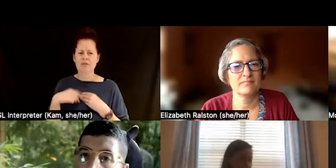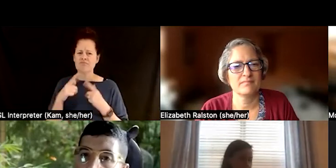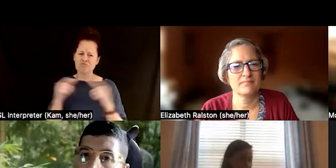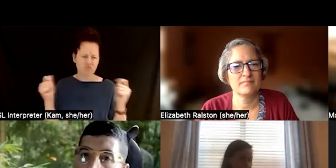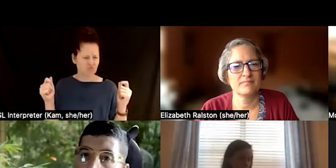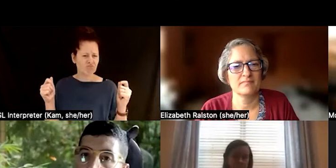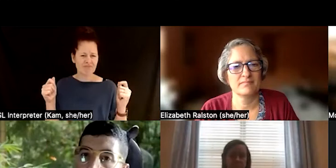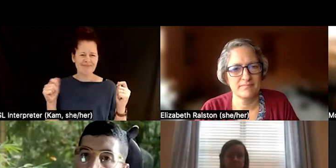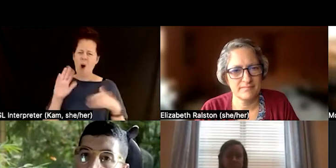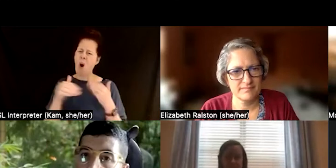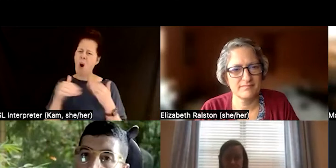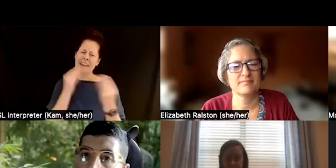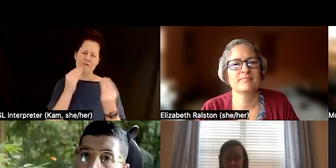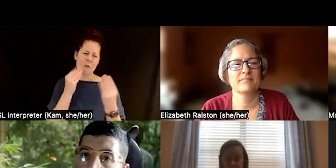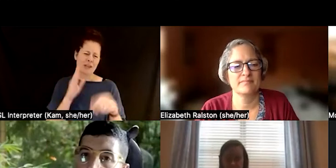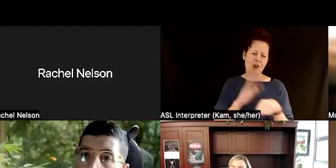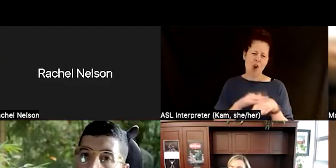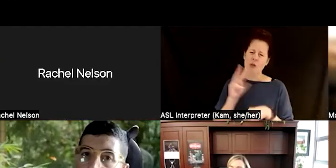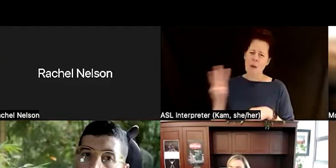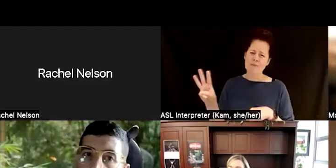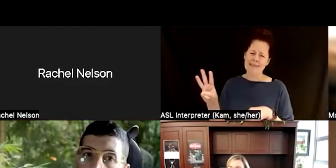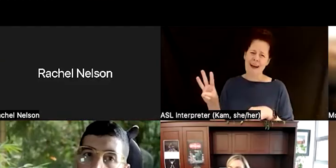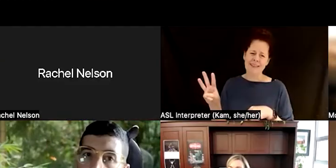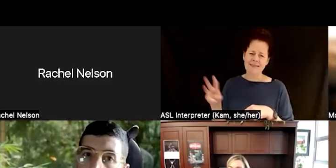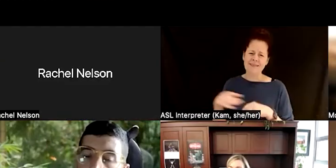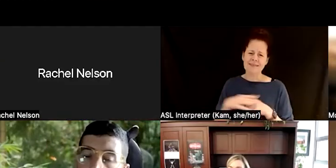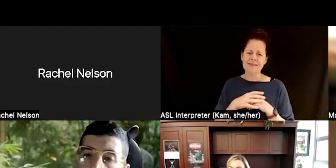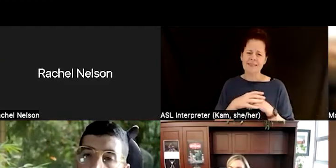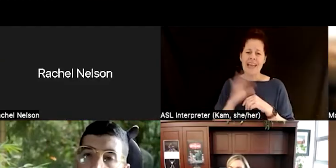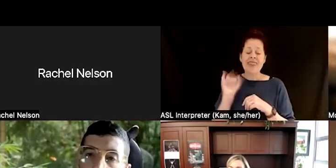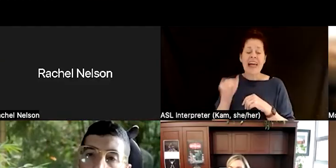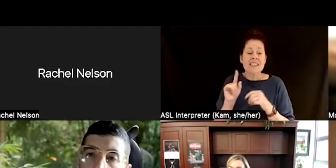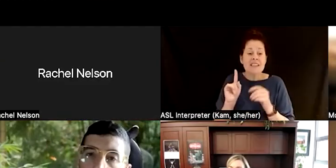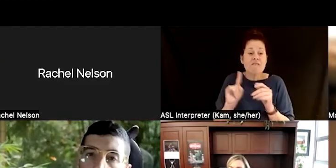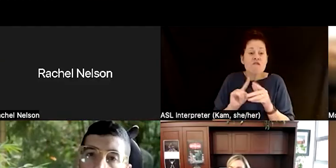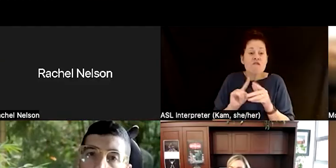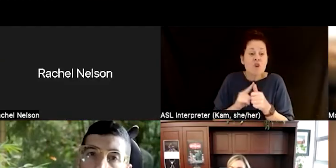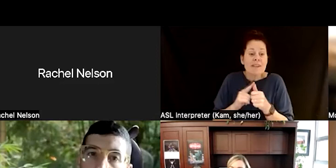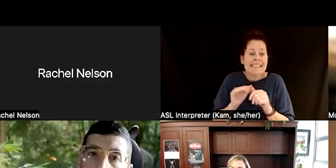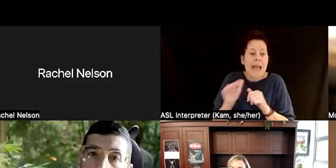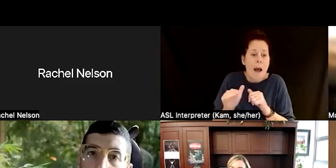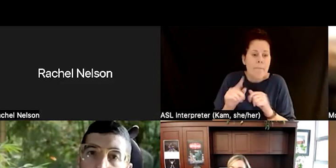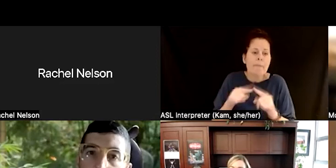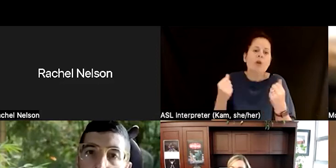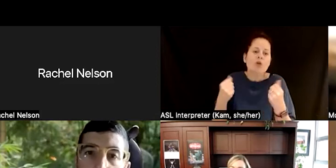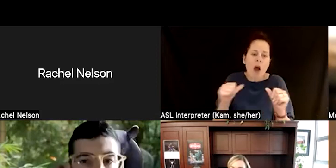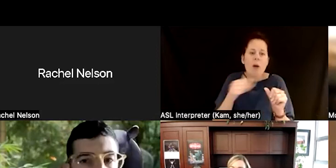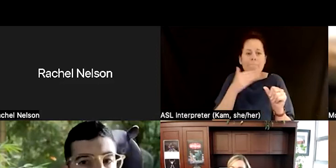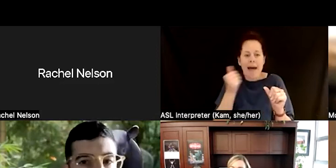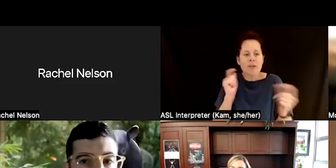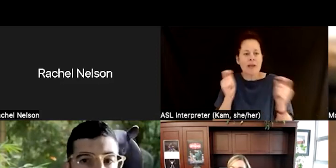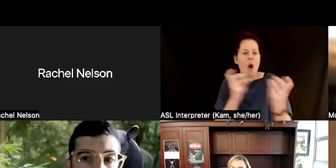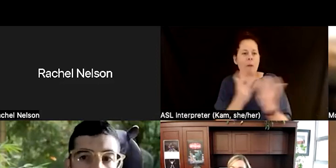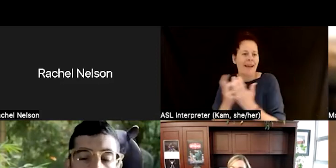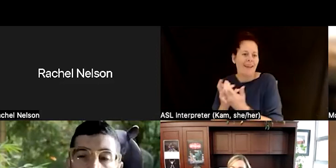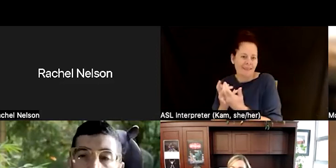information is on our website. It's just a start, but we do try to be as accommodating as possible. I would also follow